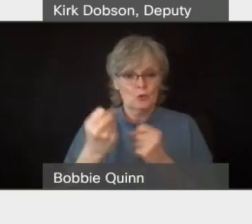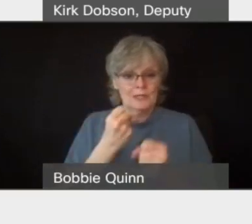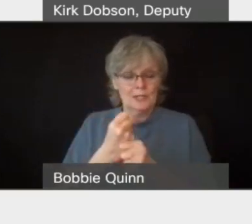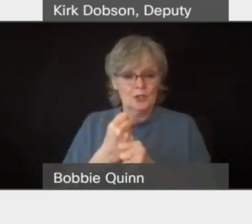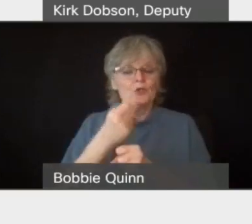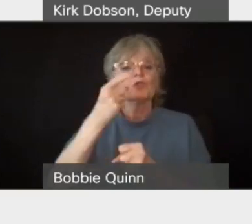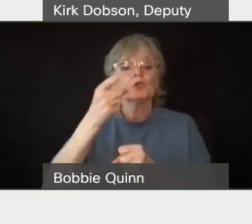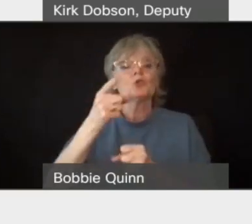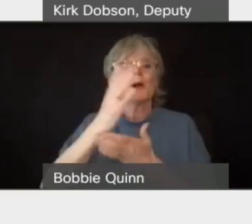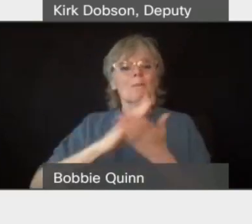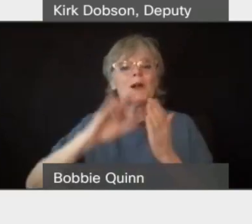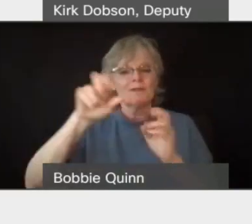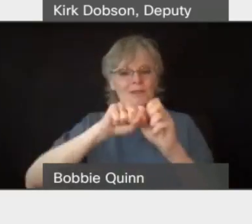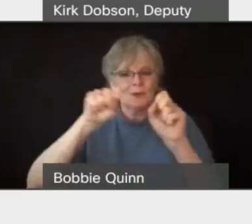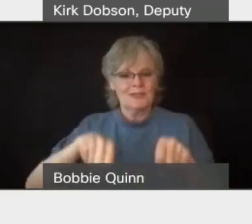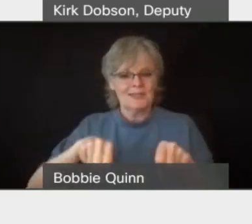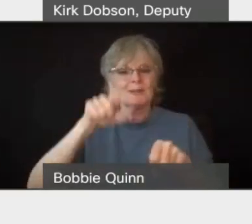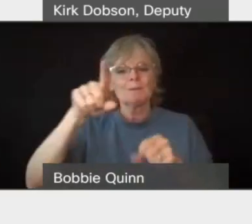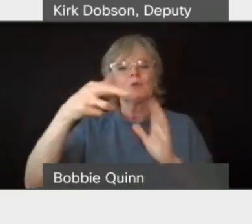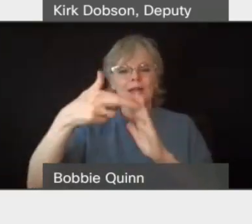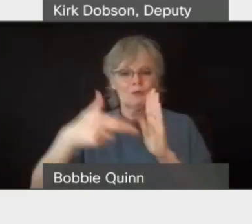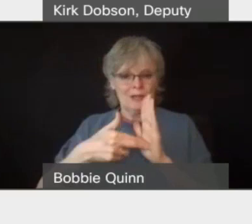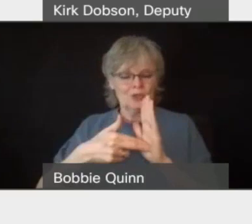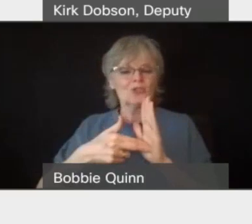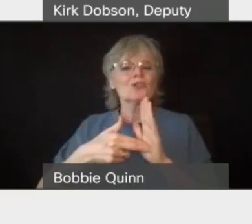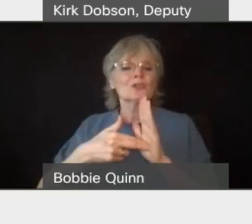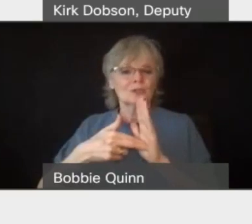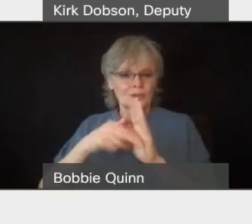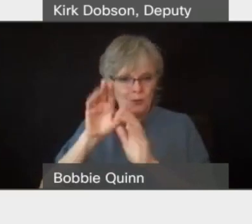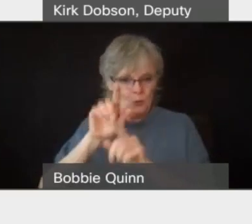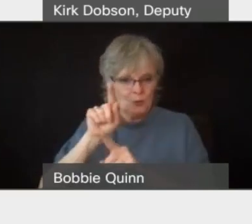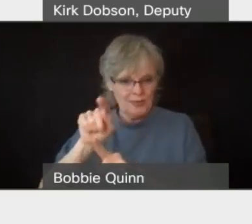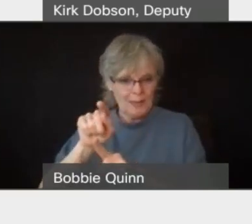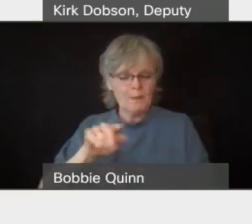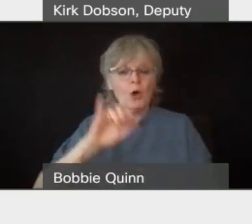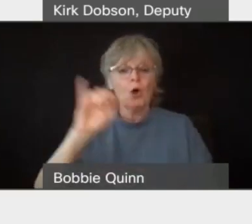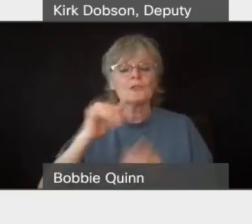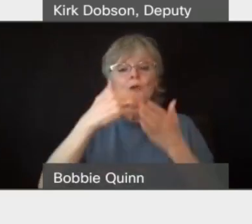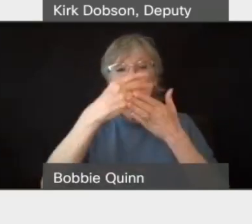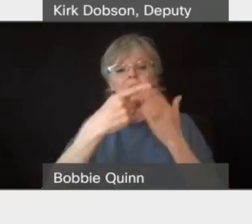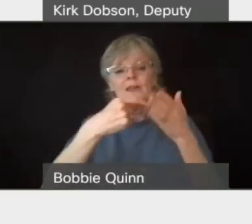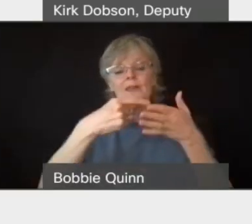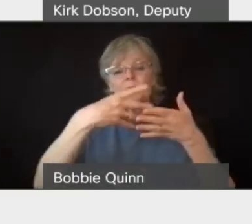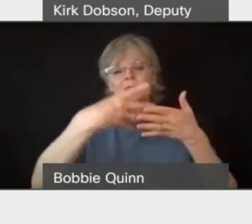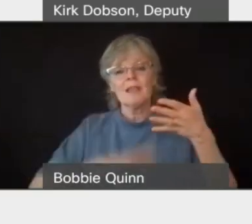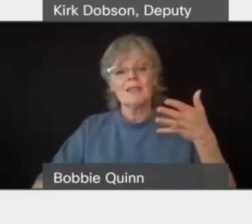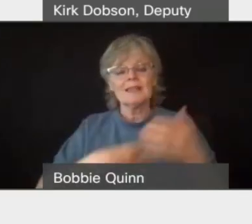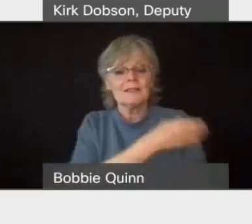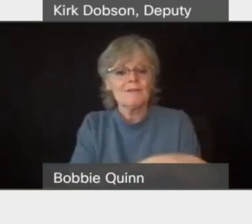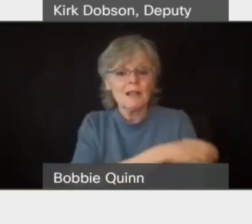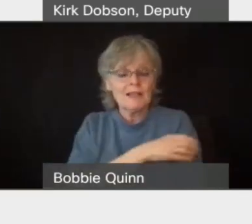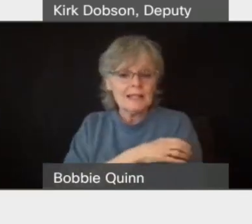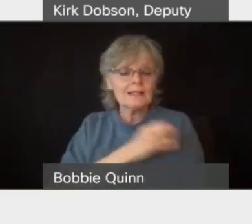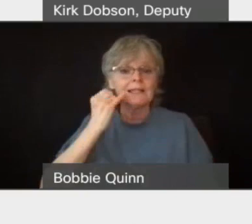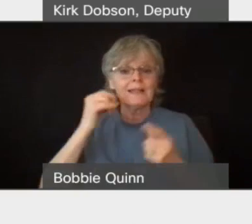can register with them to get the vaccine. And then there's also a list of the clinics. If anyone is connected with those clinics, you